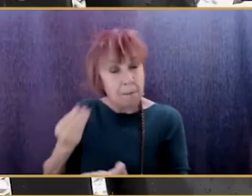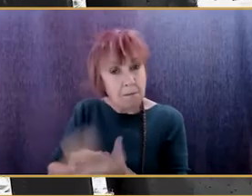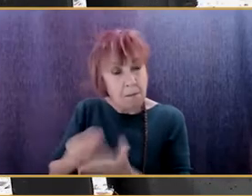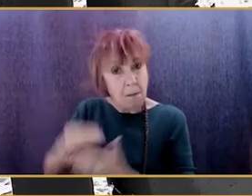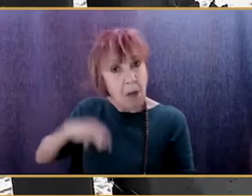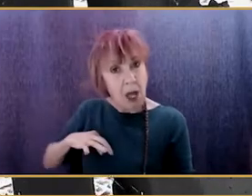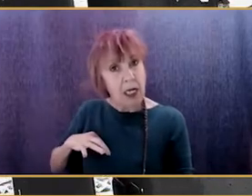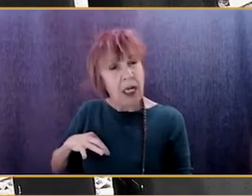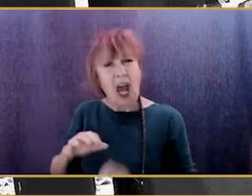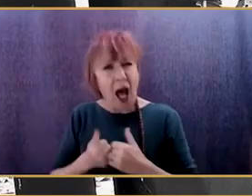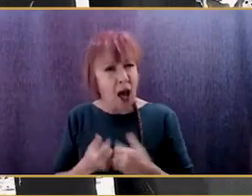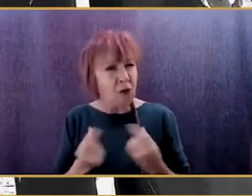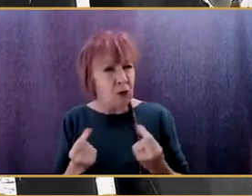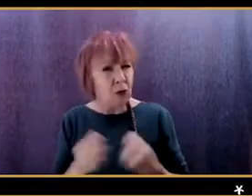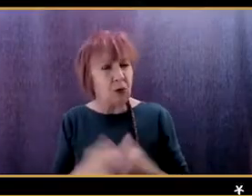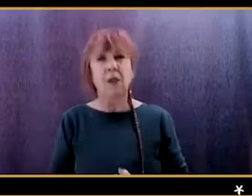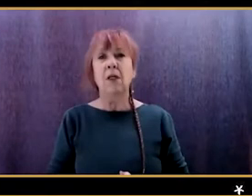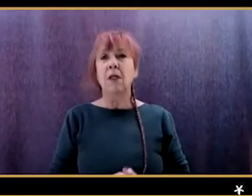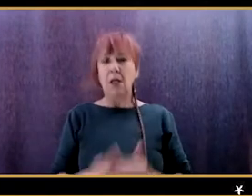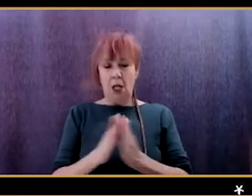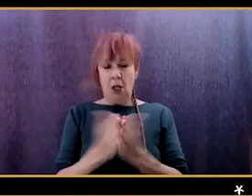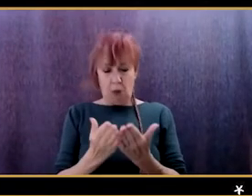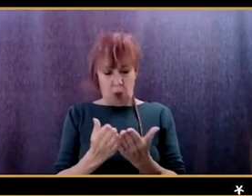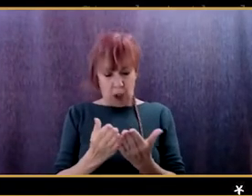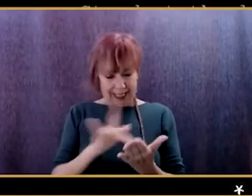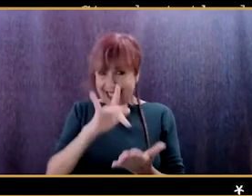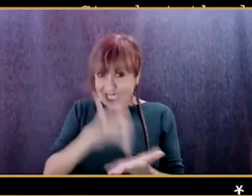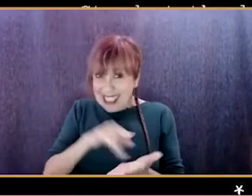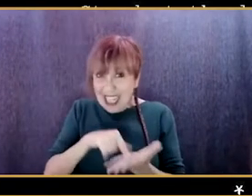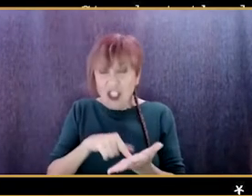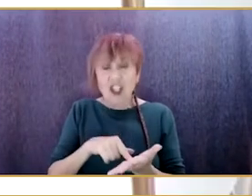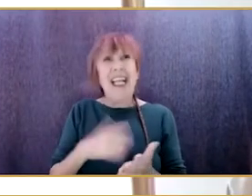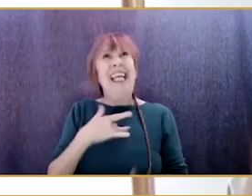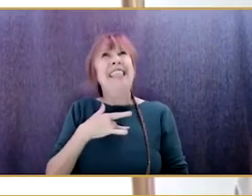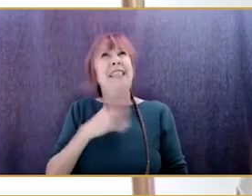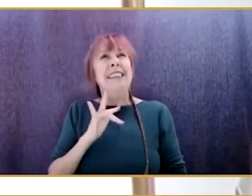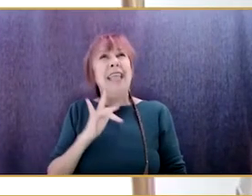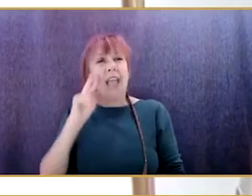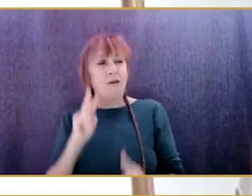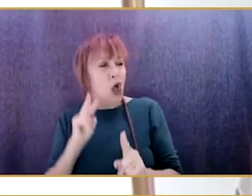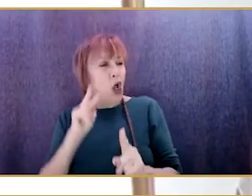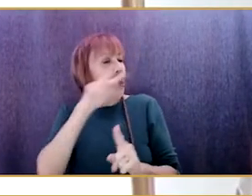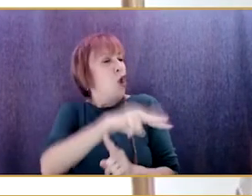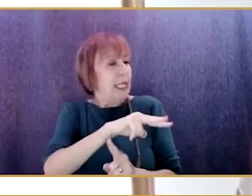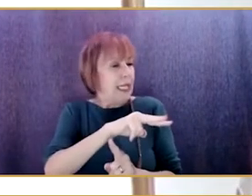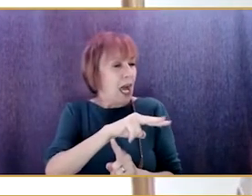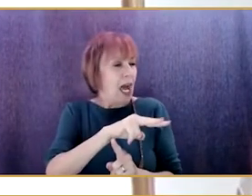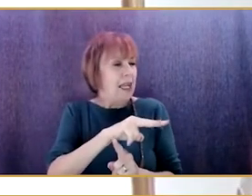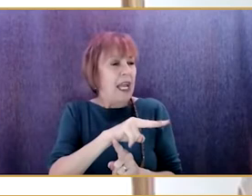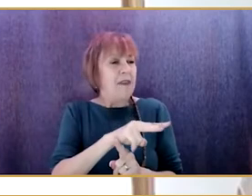At its core, documentary poetics is a sense of looking beyond the lyric